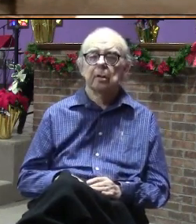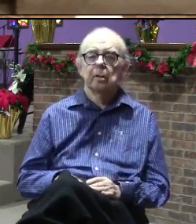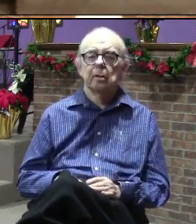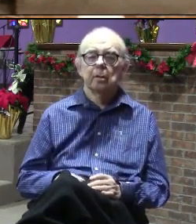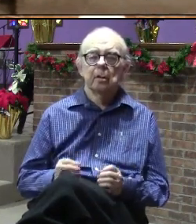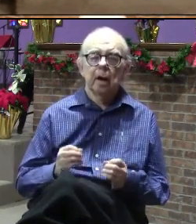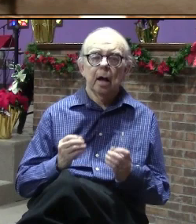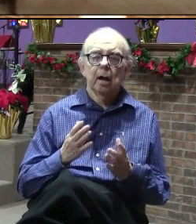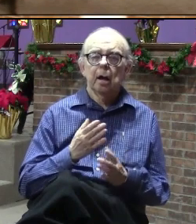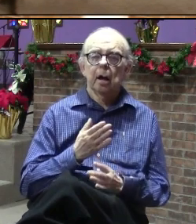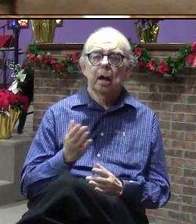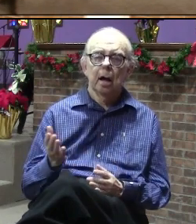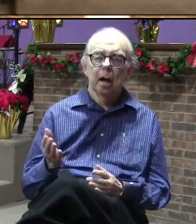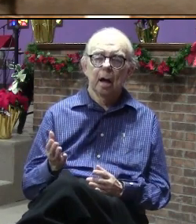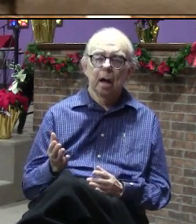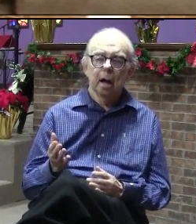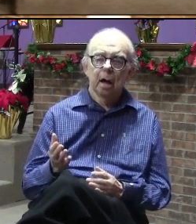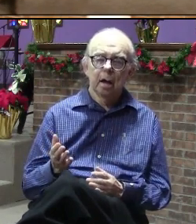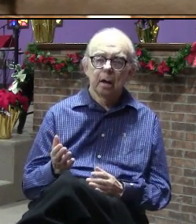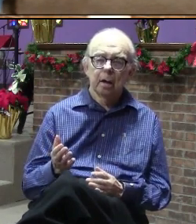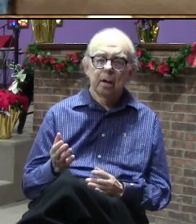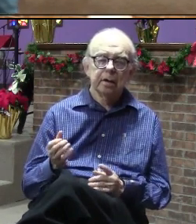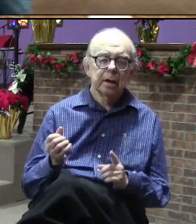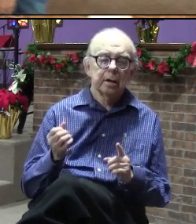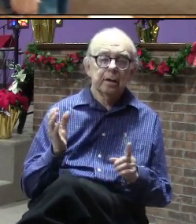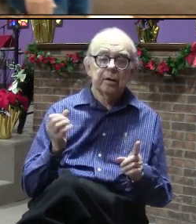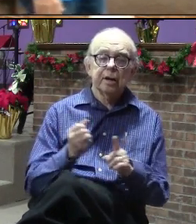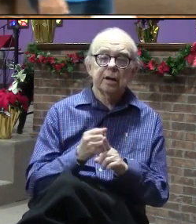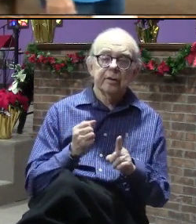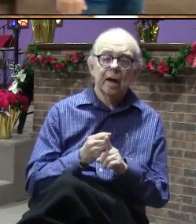How many of you get attacked by Satan?